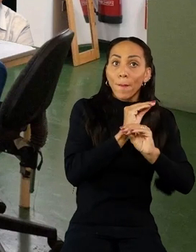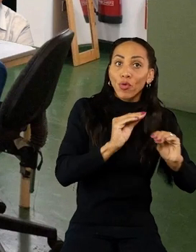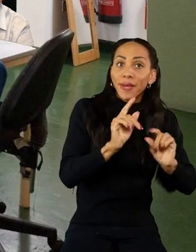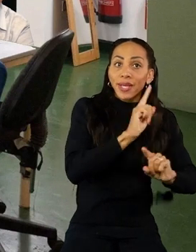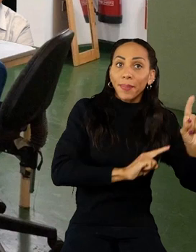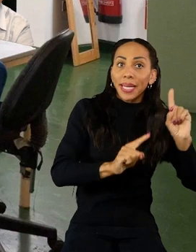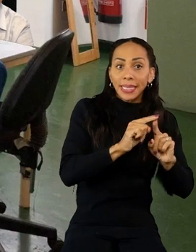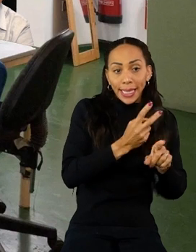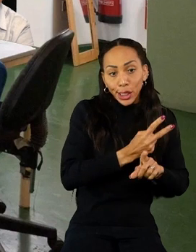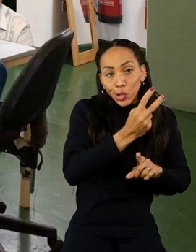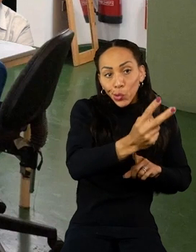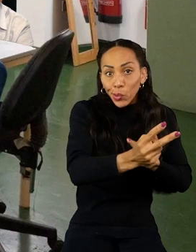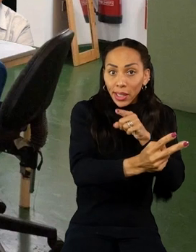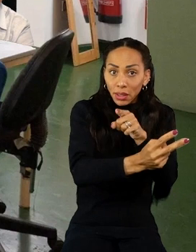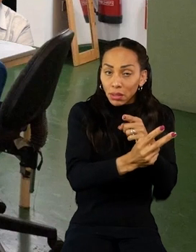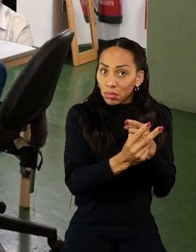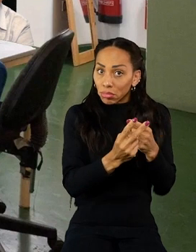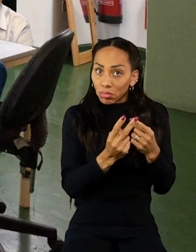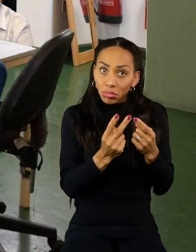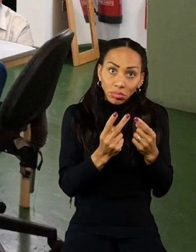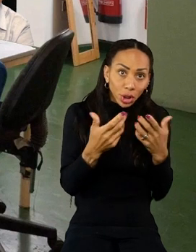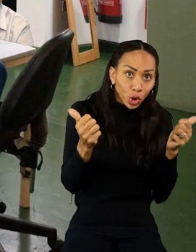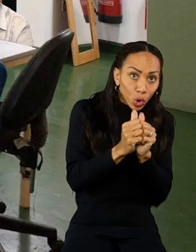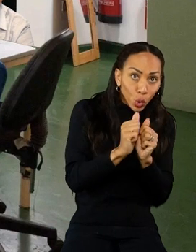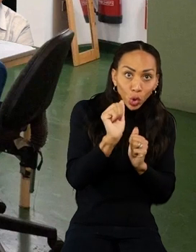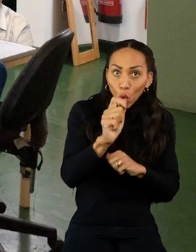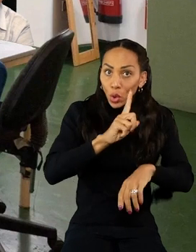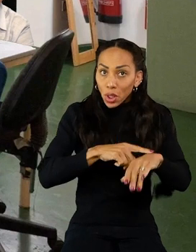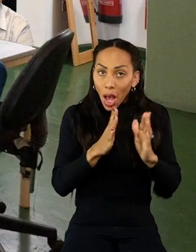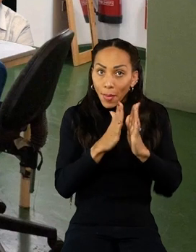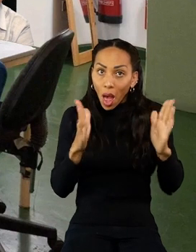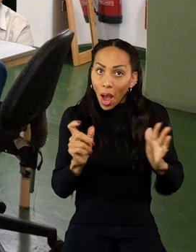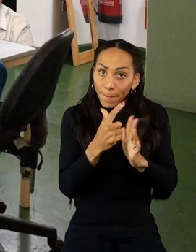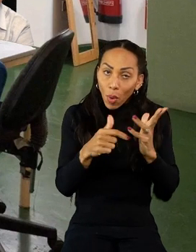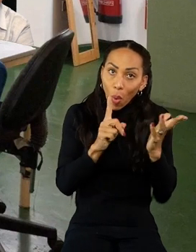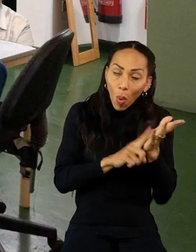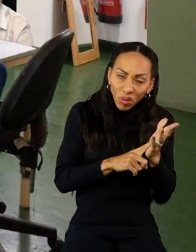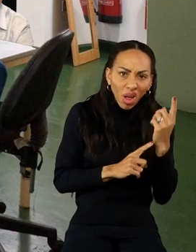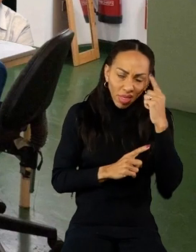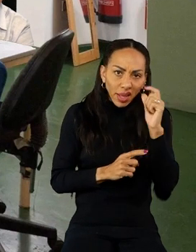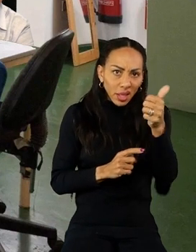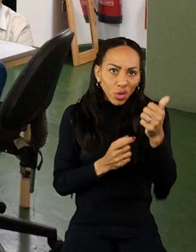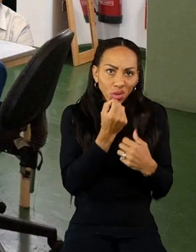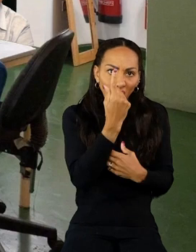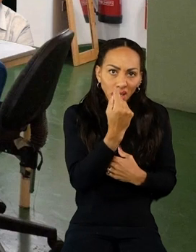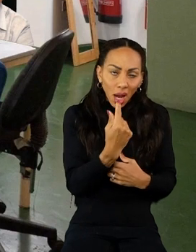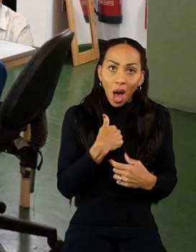That would probably be in the next couple of weeks. I don't know how that works timeline wise for you,